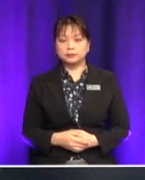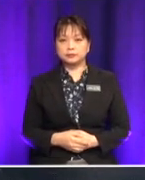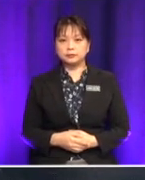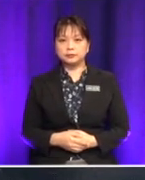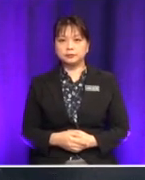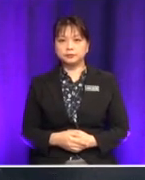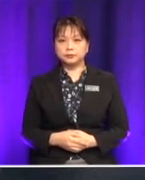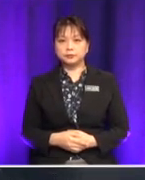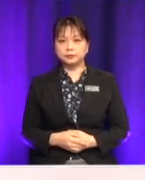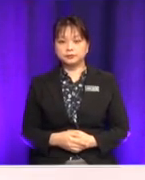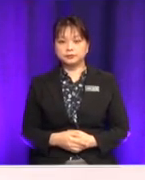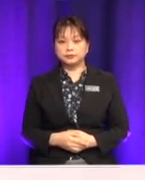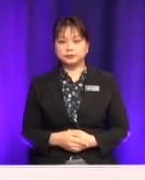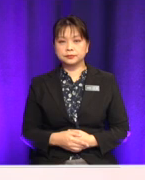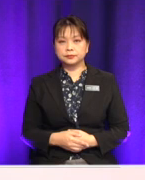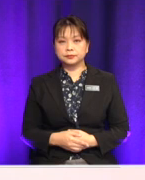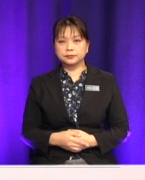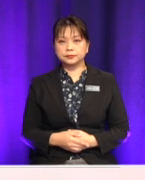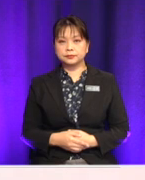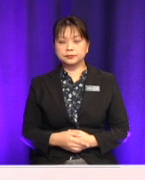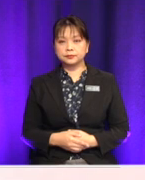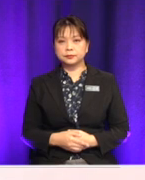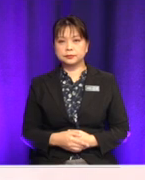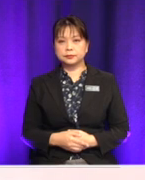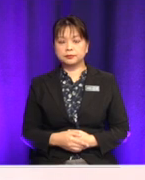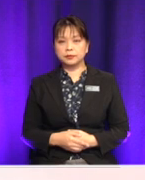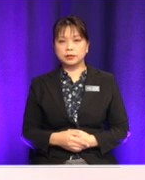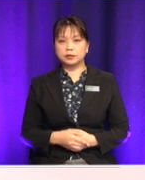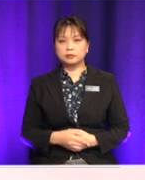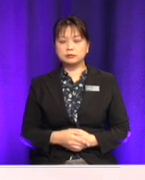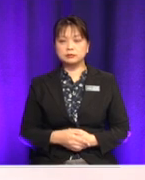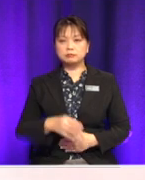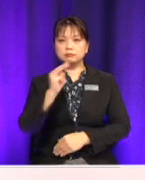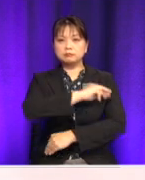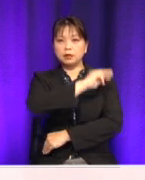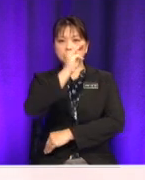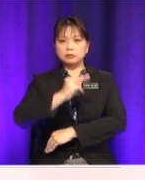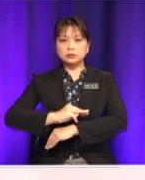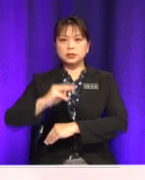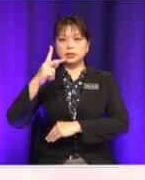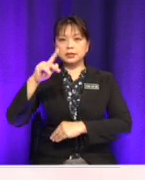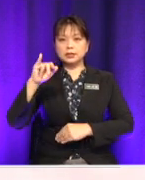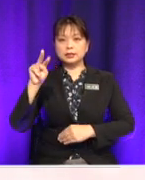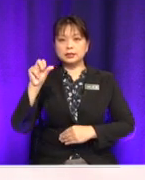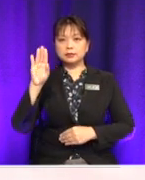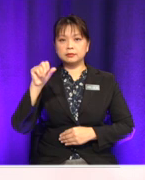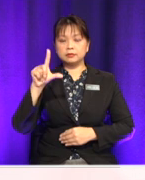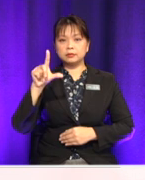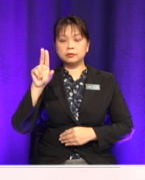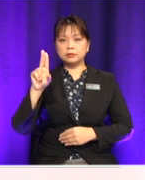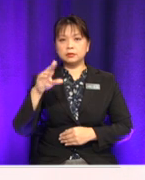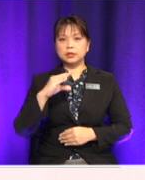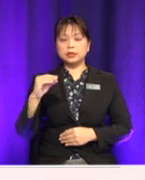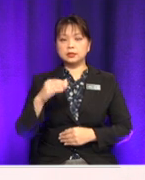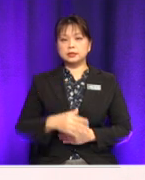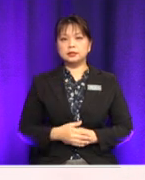keywords? My answer are Mount Kinabalu and high. All right, keywords Mount Kinabalu, high. All